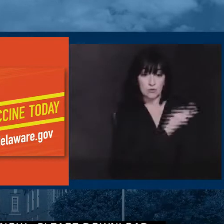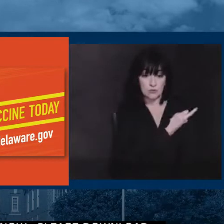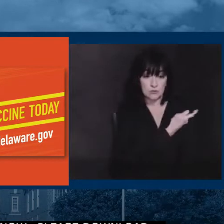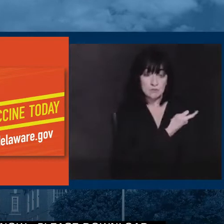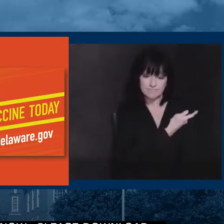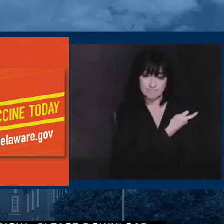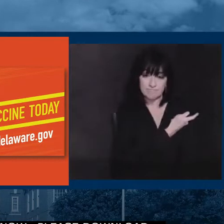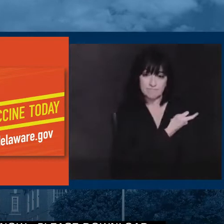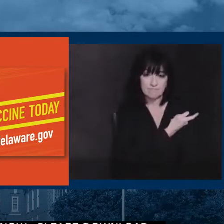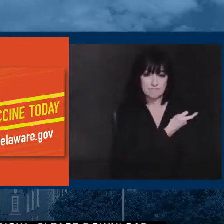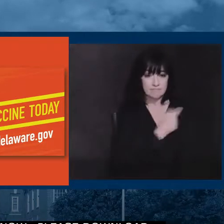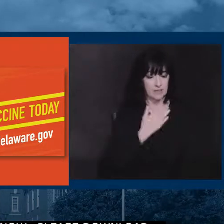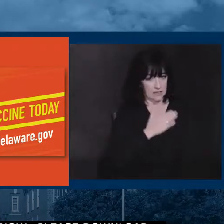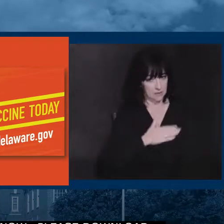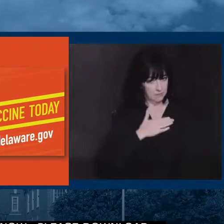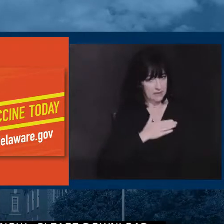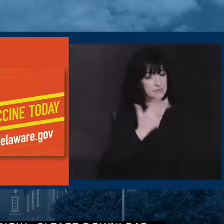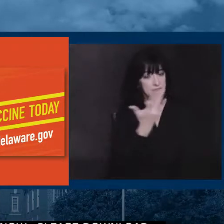wearing masks